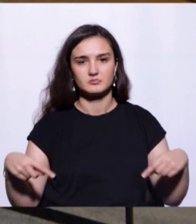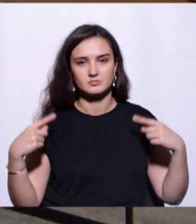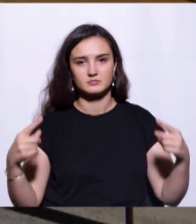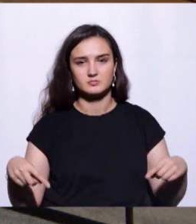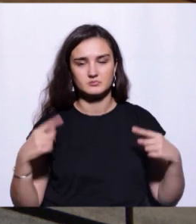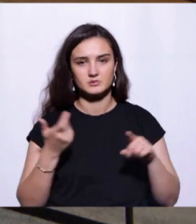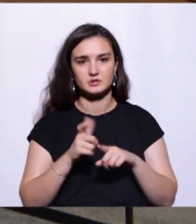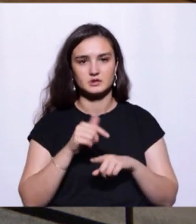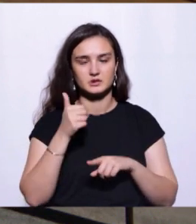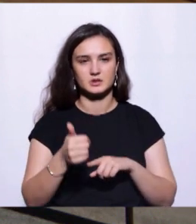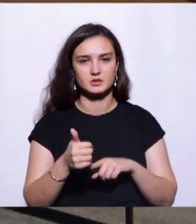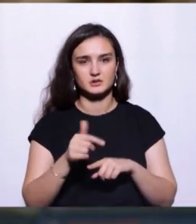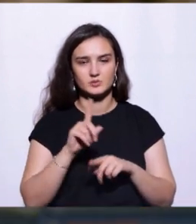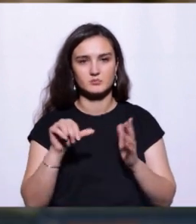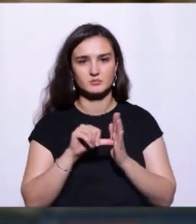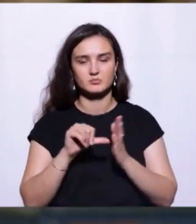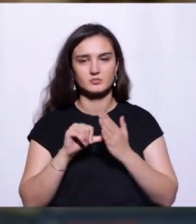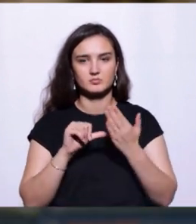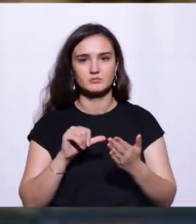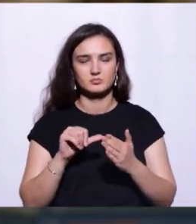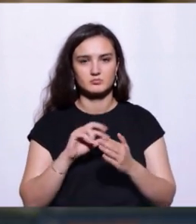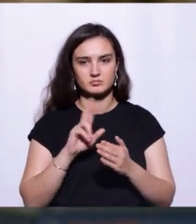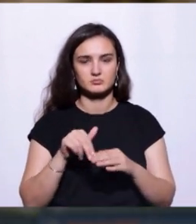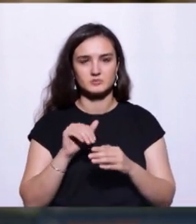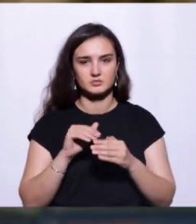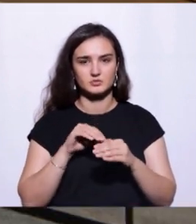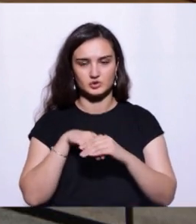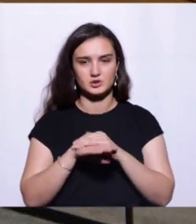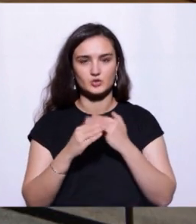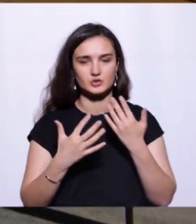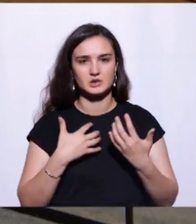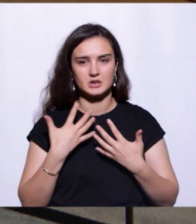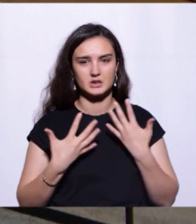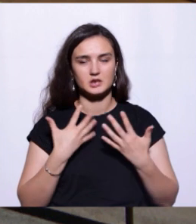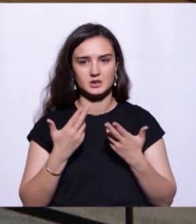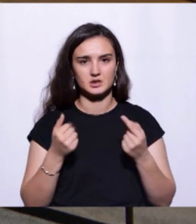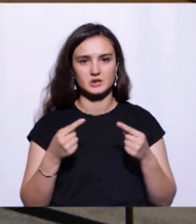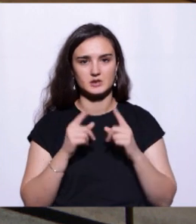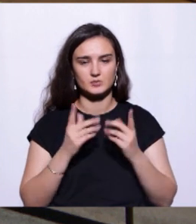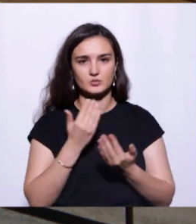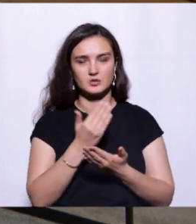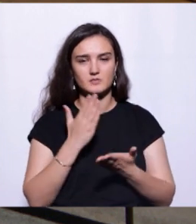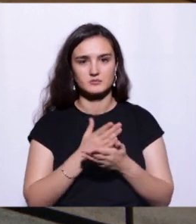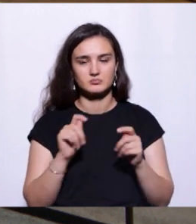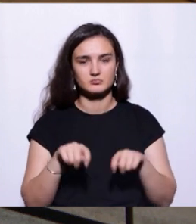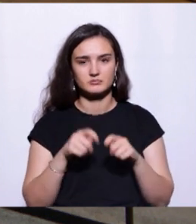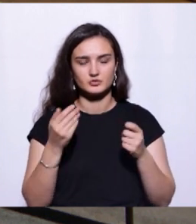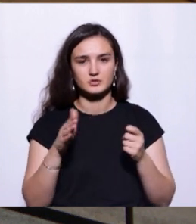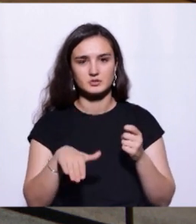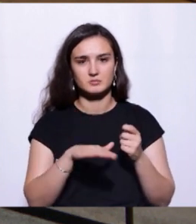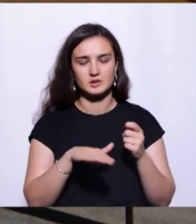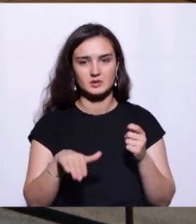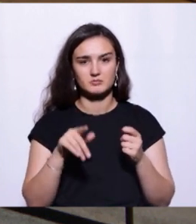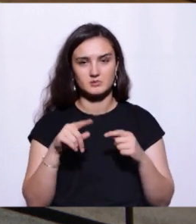is a great device to help you get around and save your energy. Definitely, and if you have broken your leg,